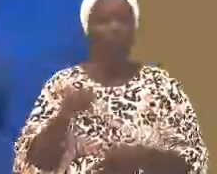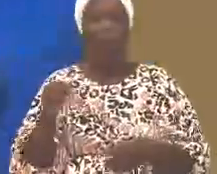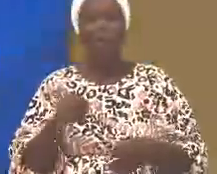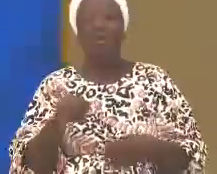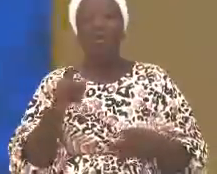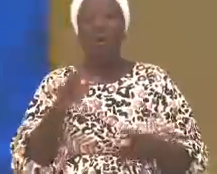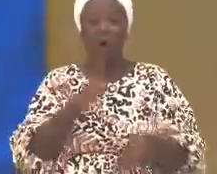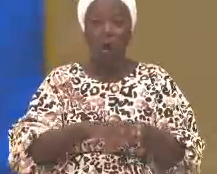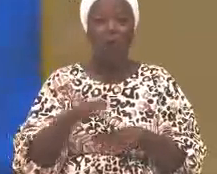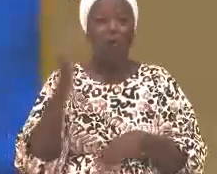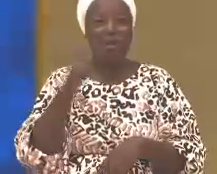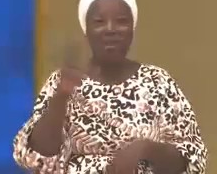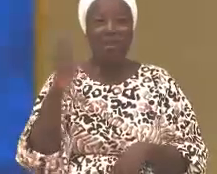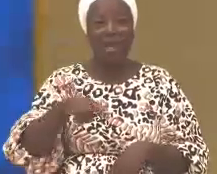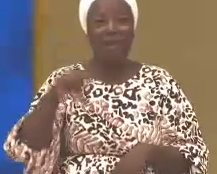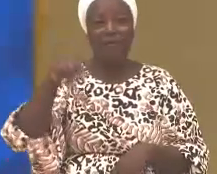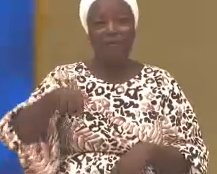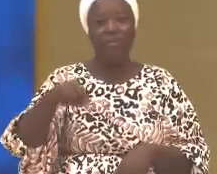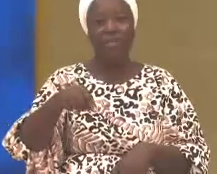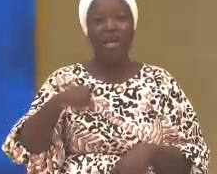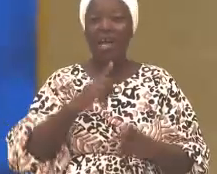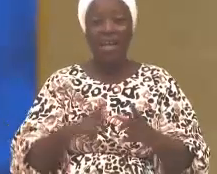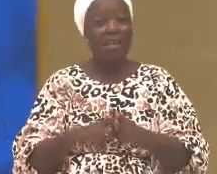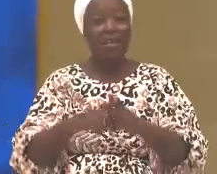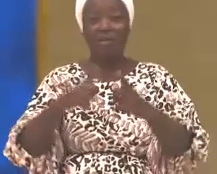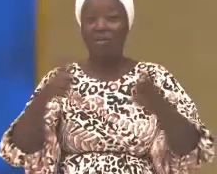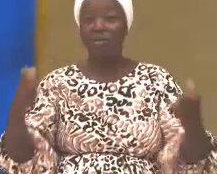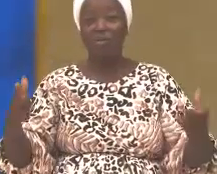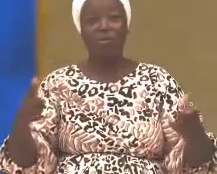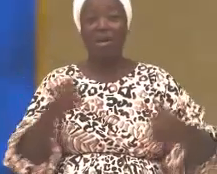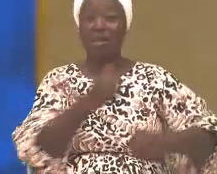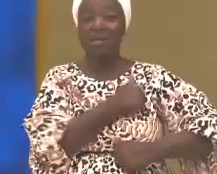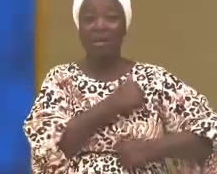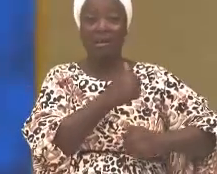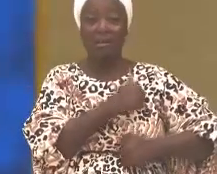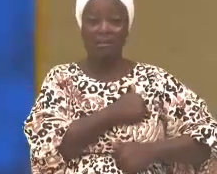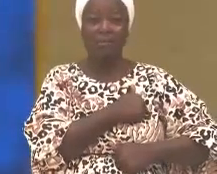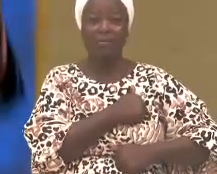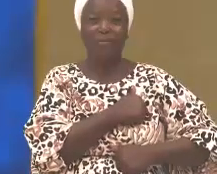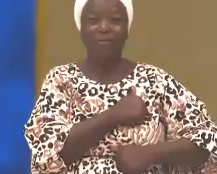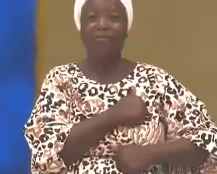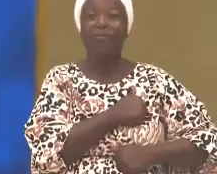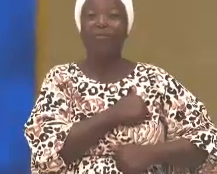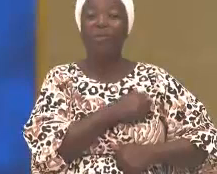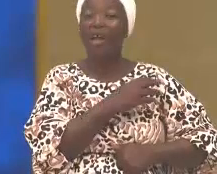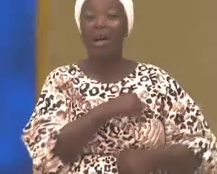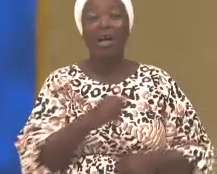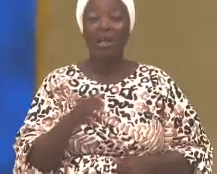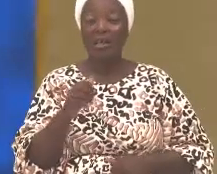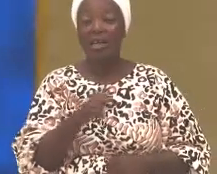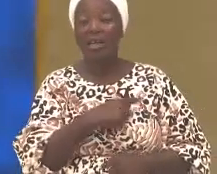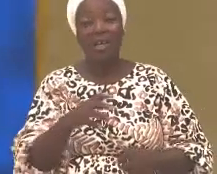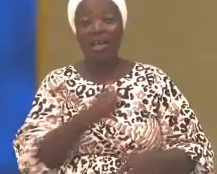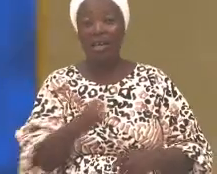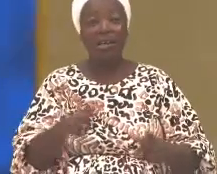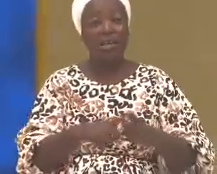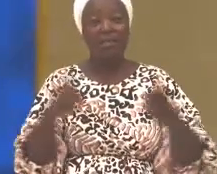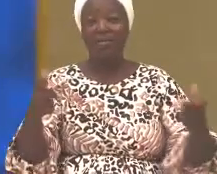feet, an exceeding great army. An exceeding great